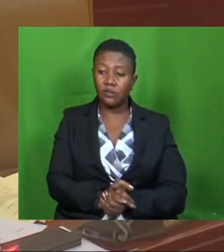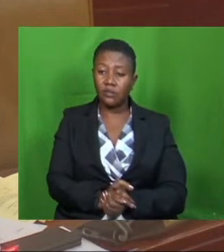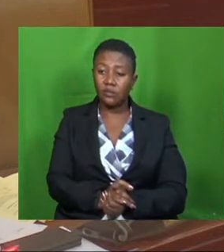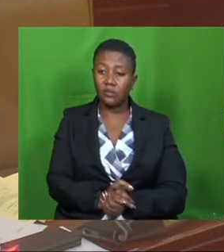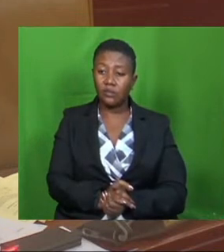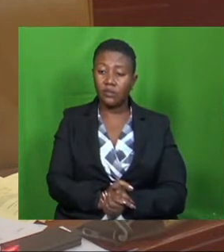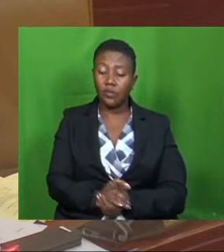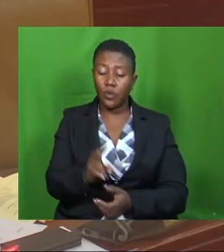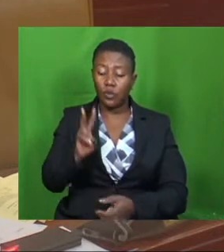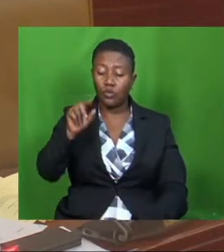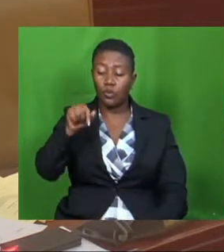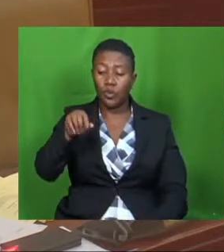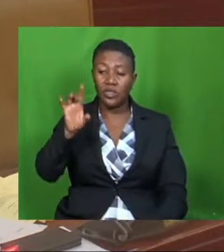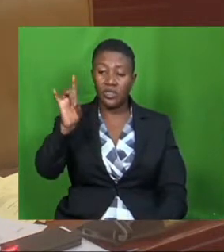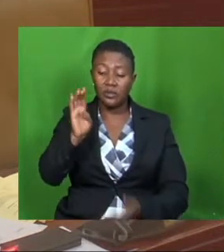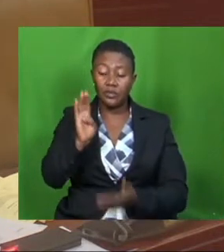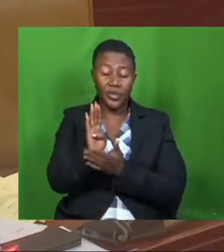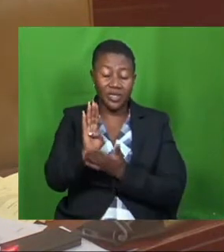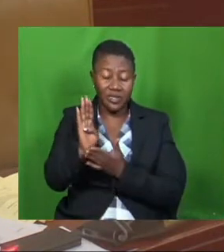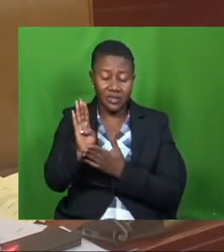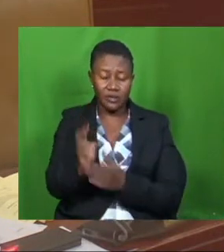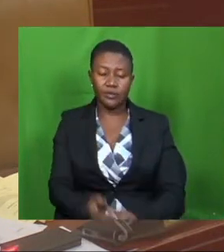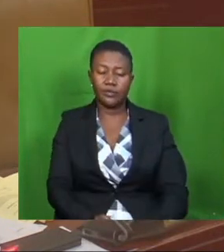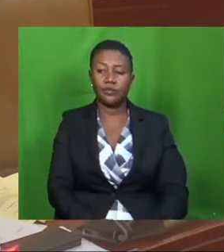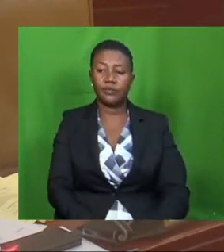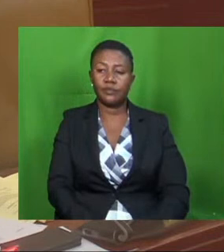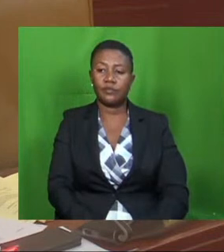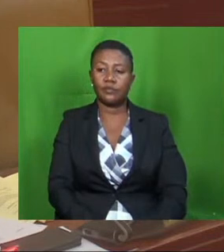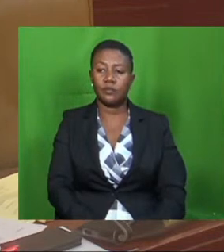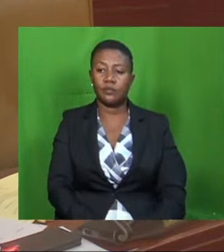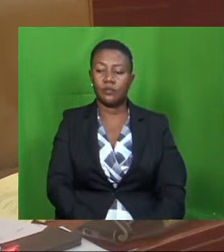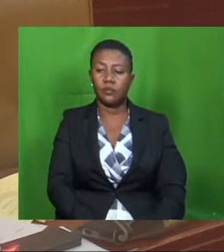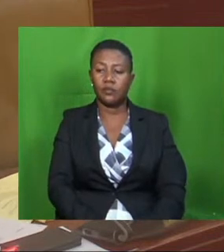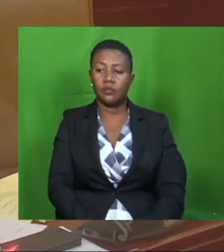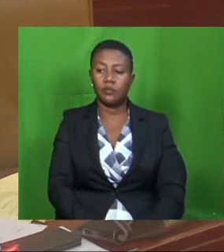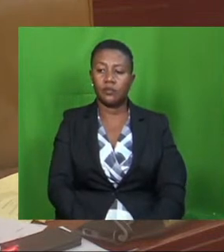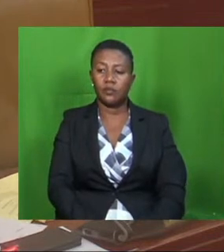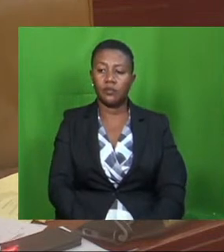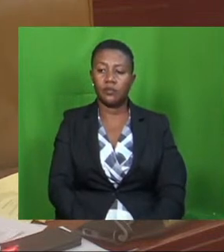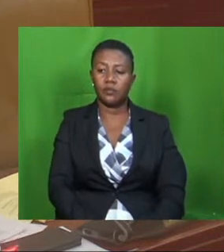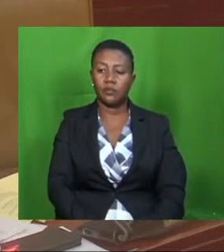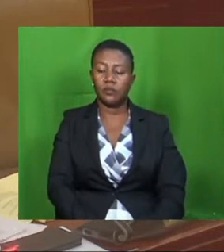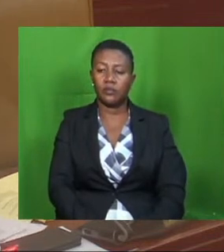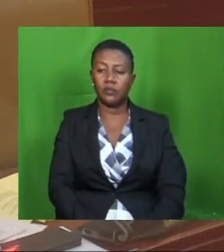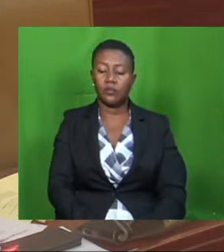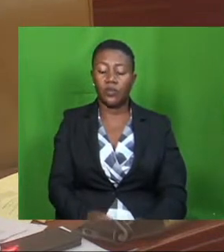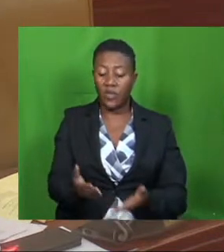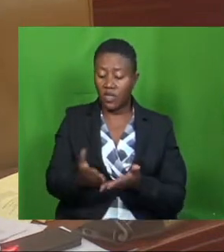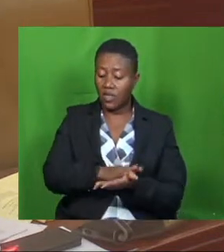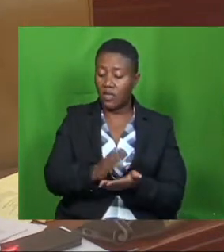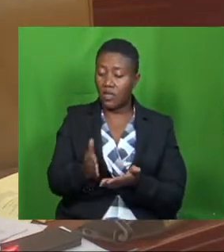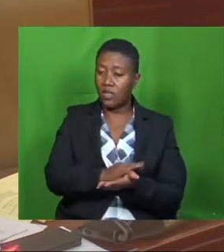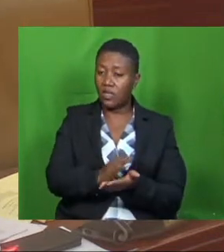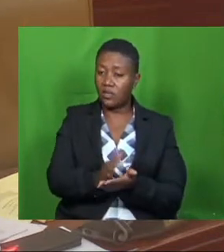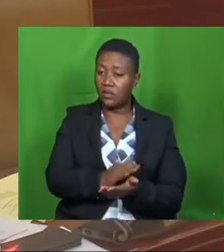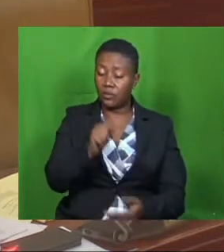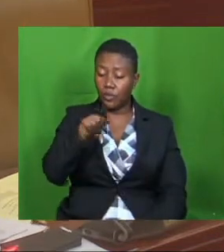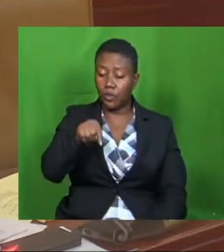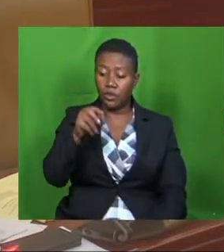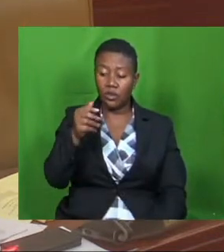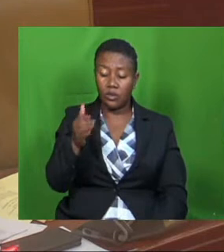over to do the same thing. They come back and for the same amount of money, it does less